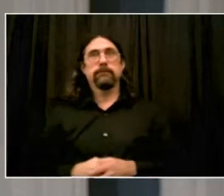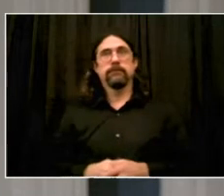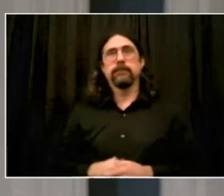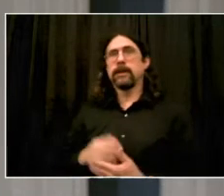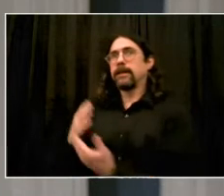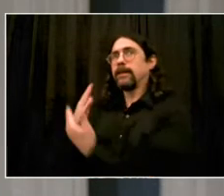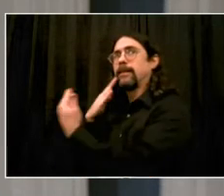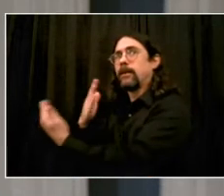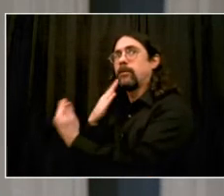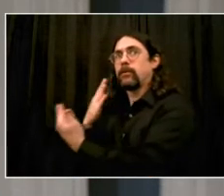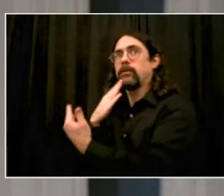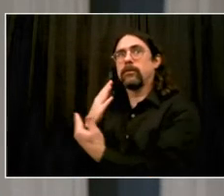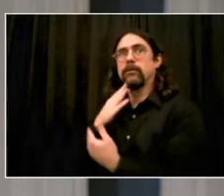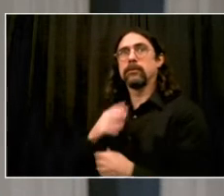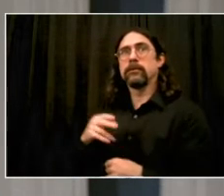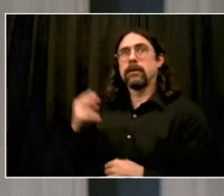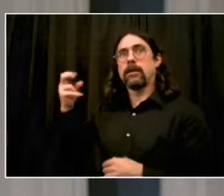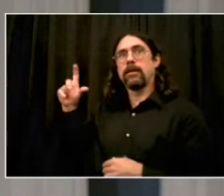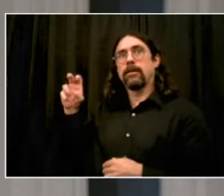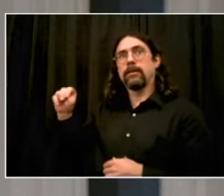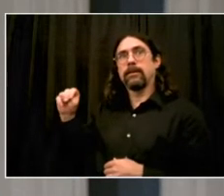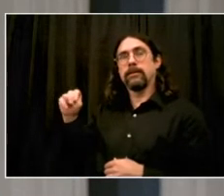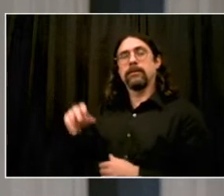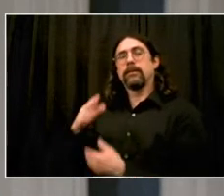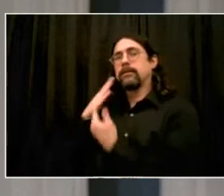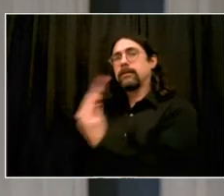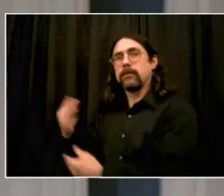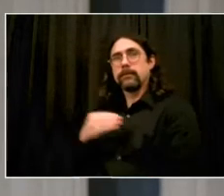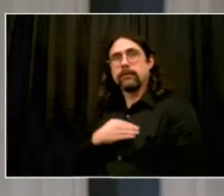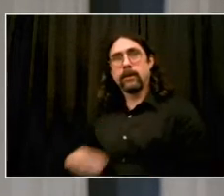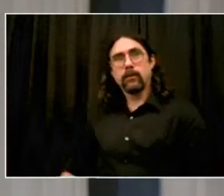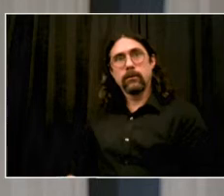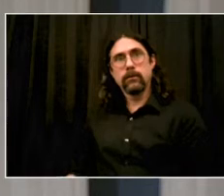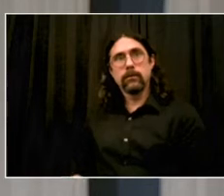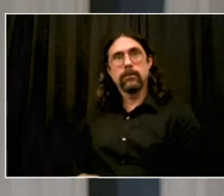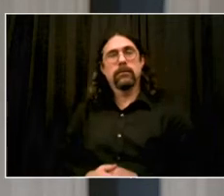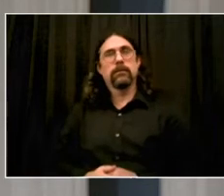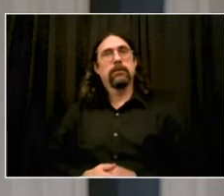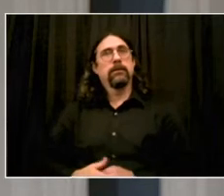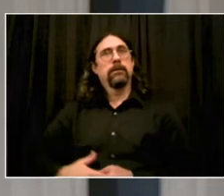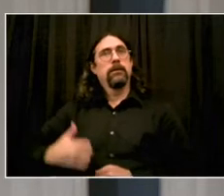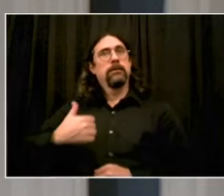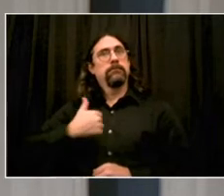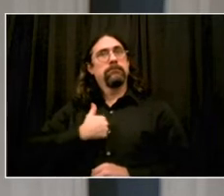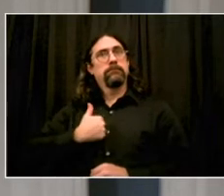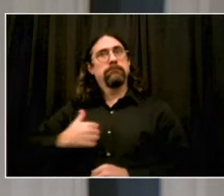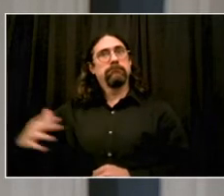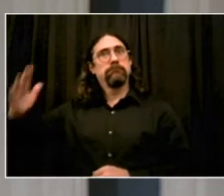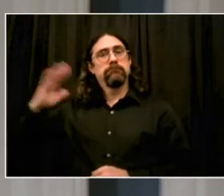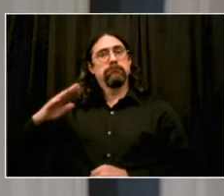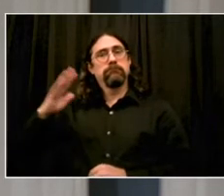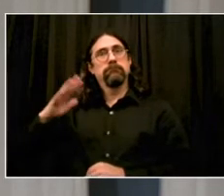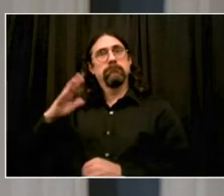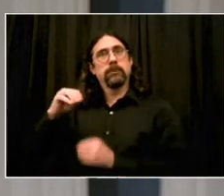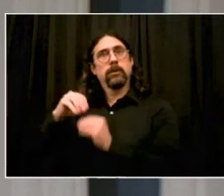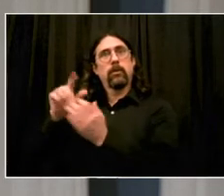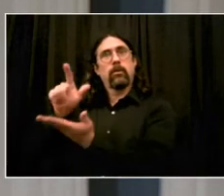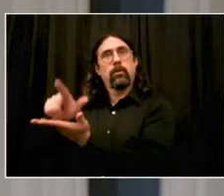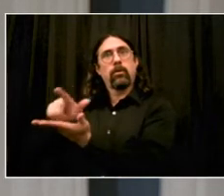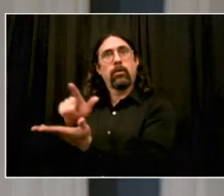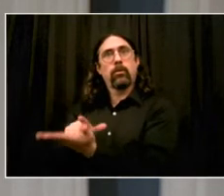I was a student at CUNY Law under the tutelage of Carmen Huertas Noble, and I learned about worker cooperatives, and they just seemed to make